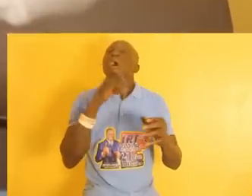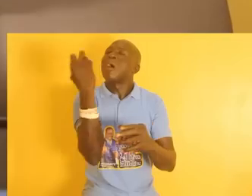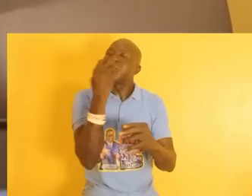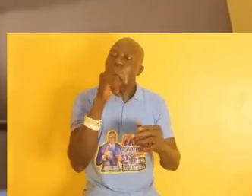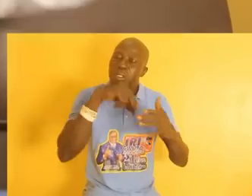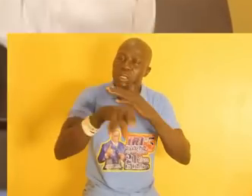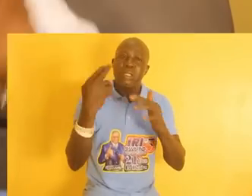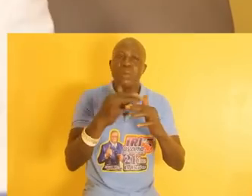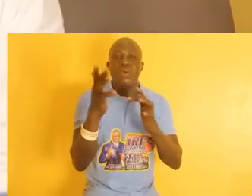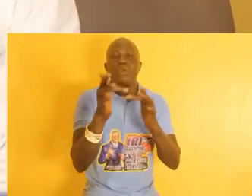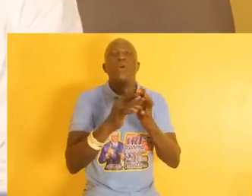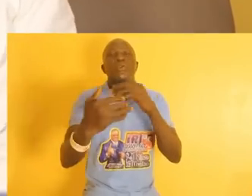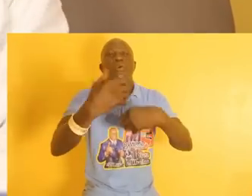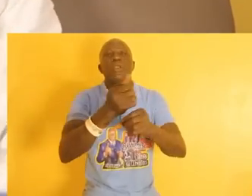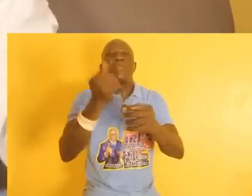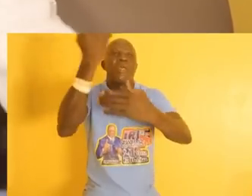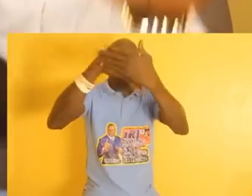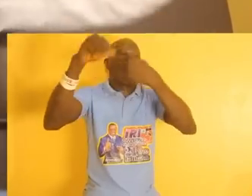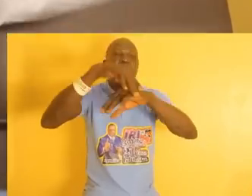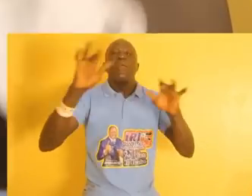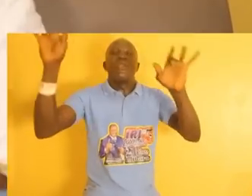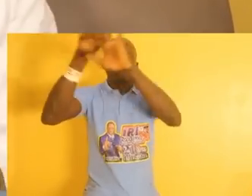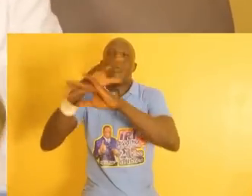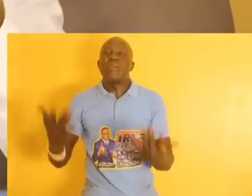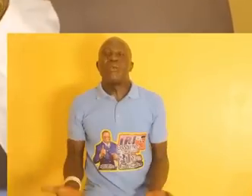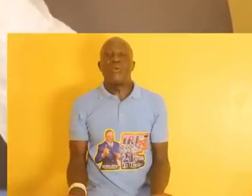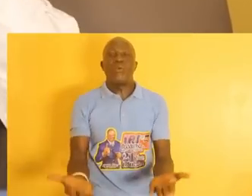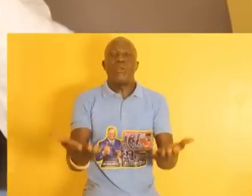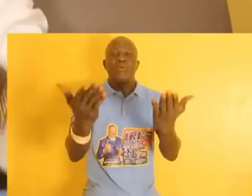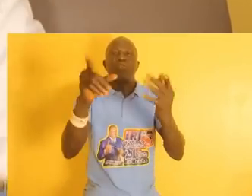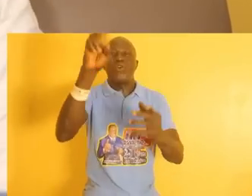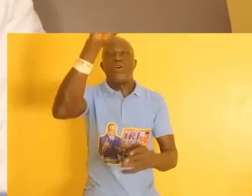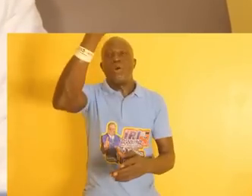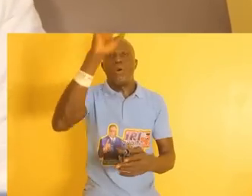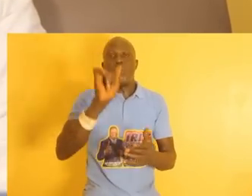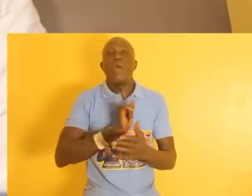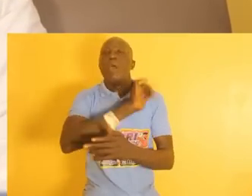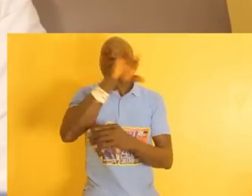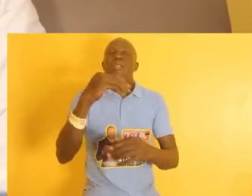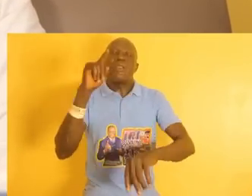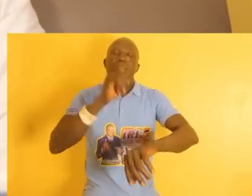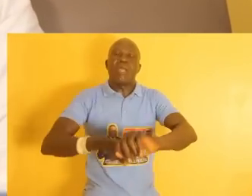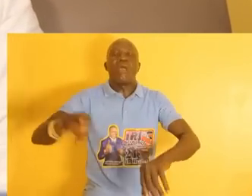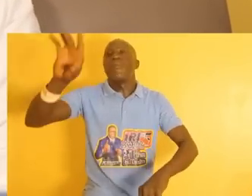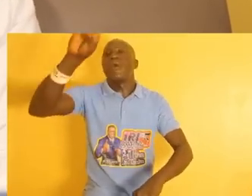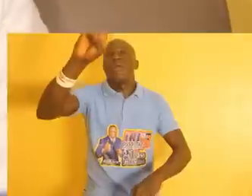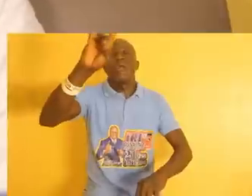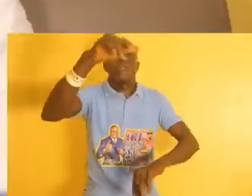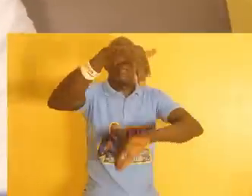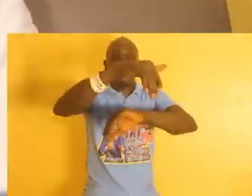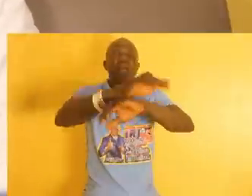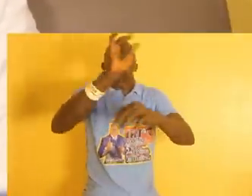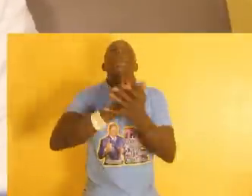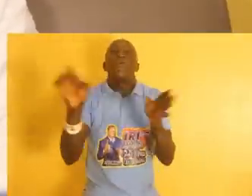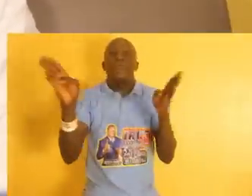will call you. So, Yakio, I'm not be a year today. I come back the last alert. I'm not